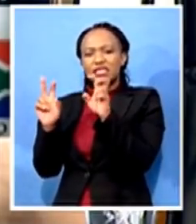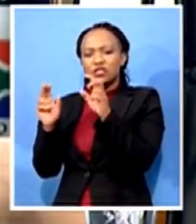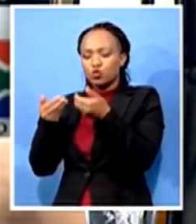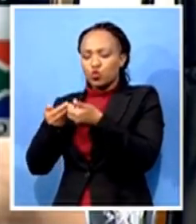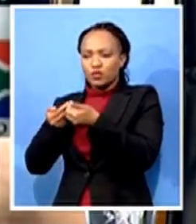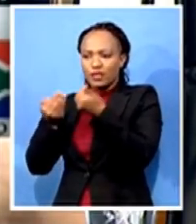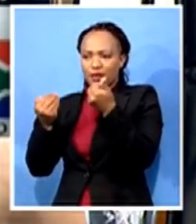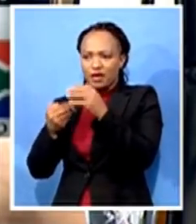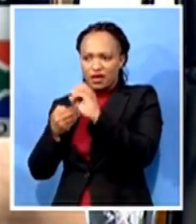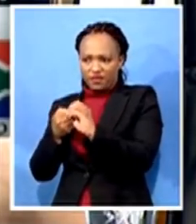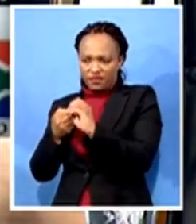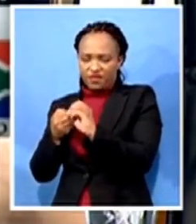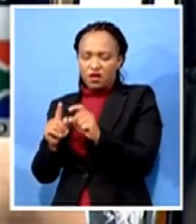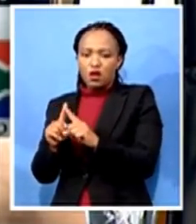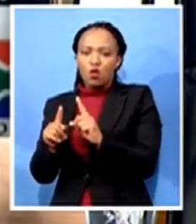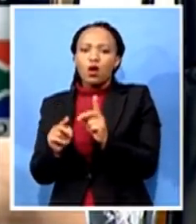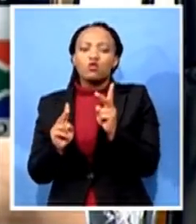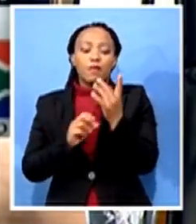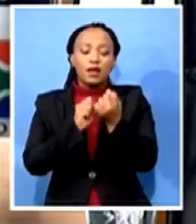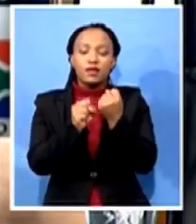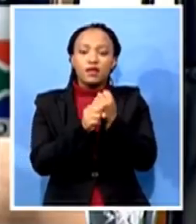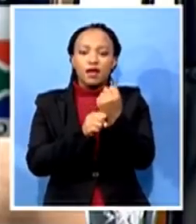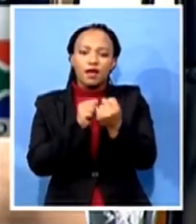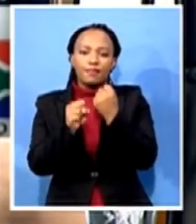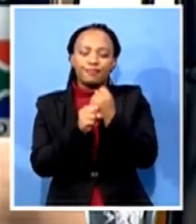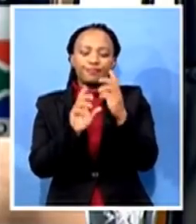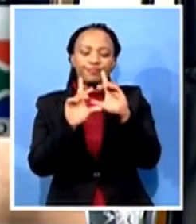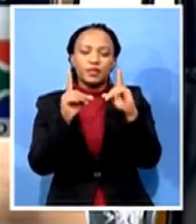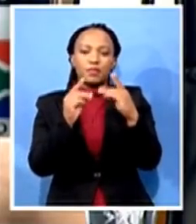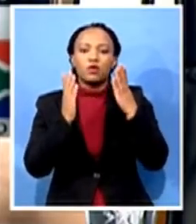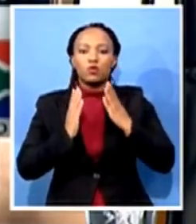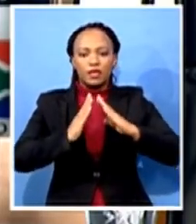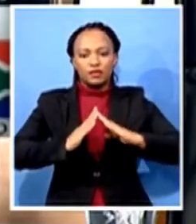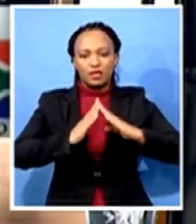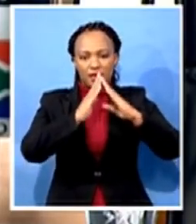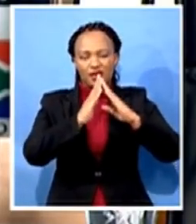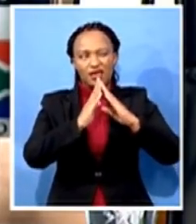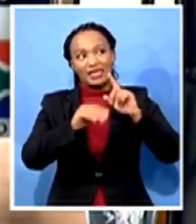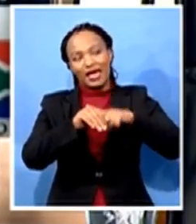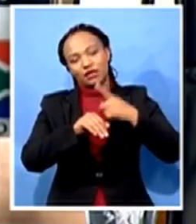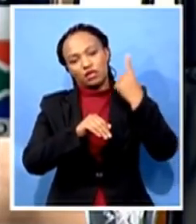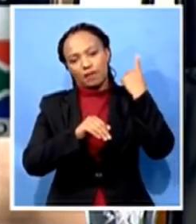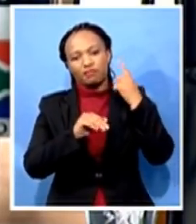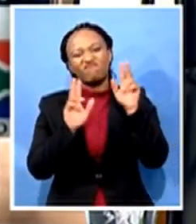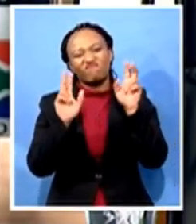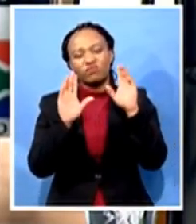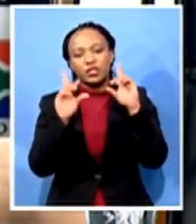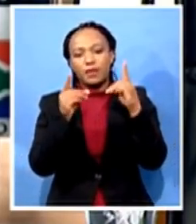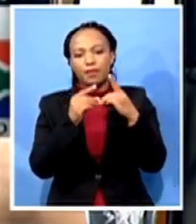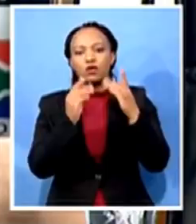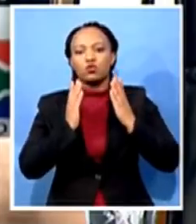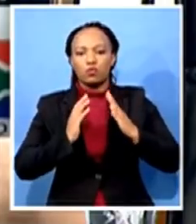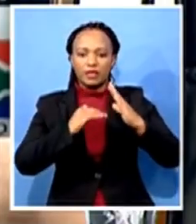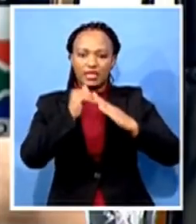the Department of Human Settlement, as it was called by then, would actually build houses.